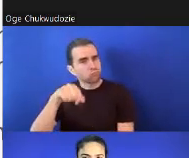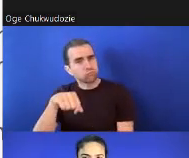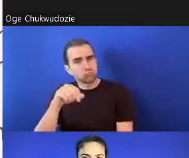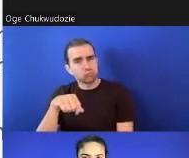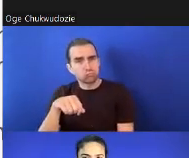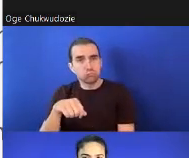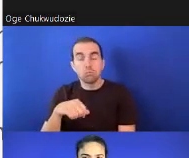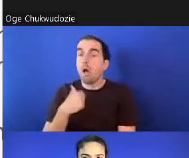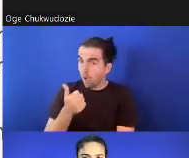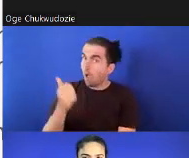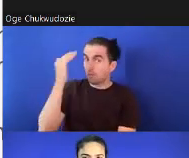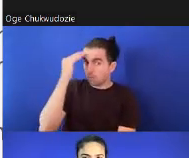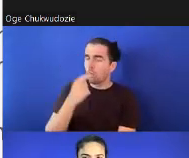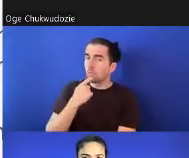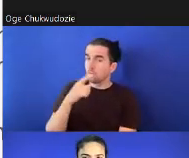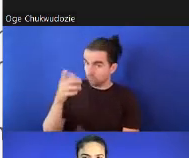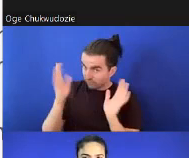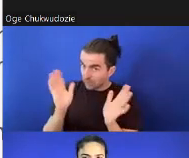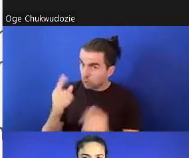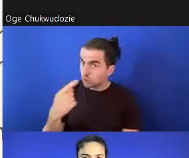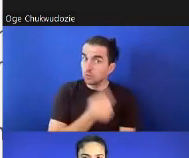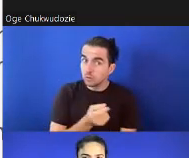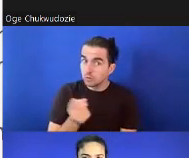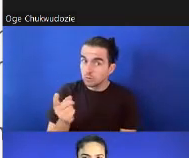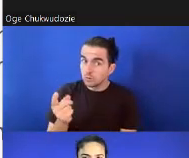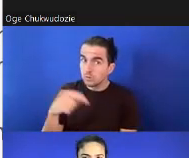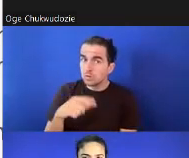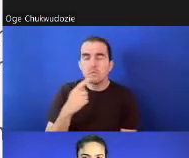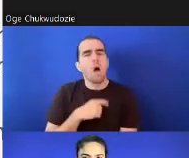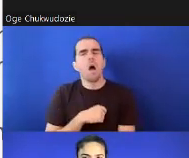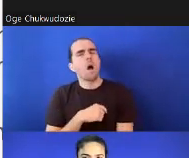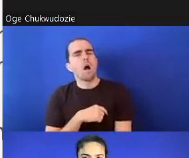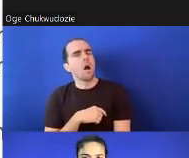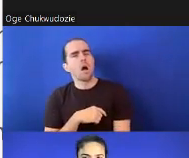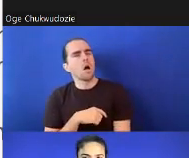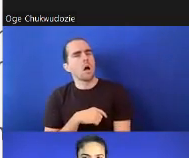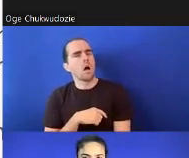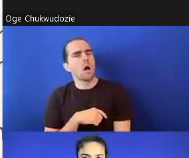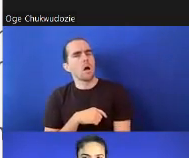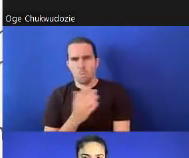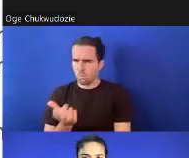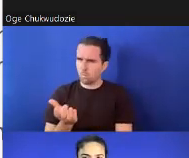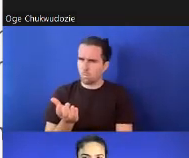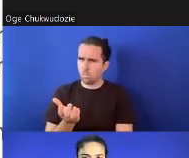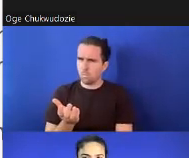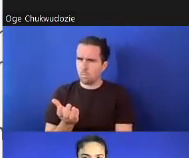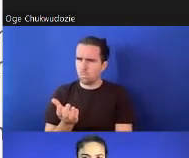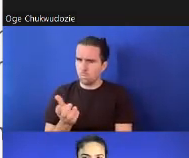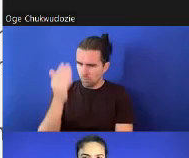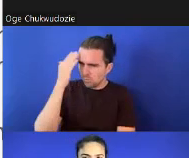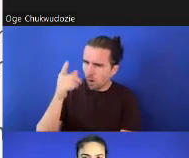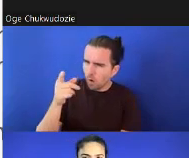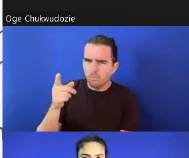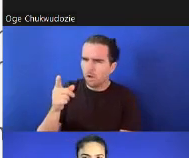this mechanism is for only this group of people or only that group of people. Another instance was when we set